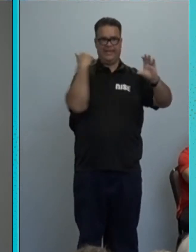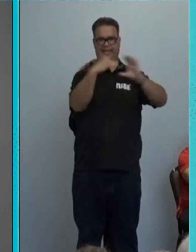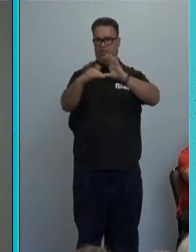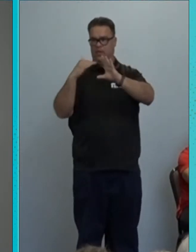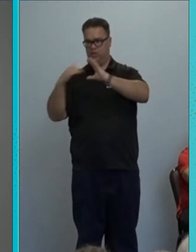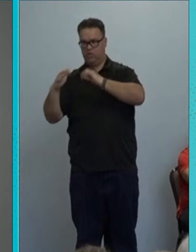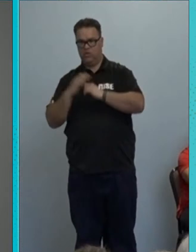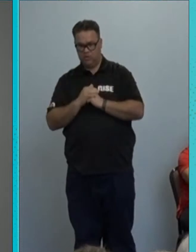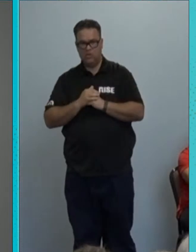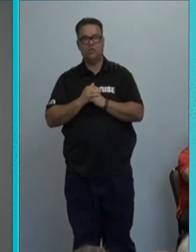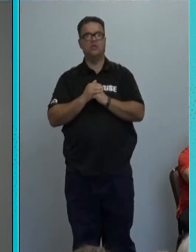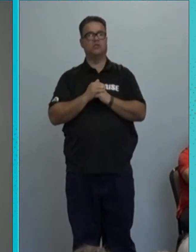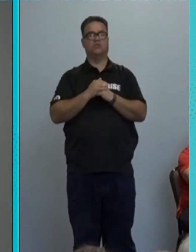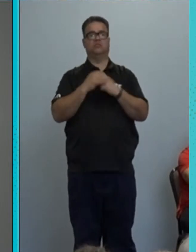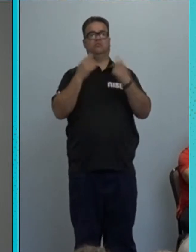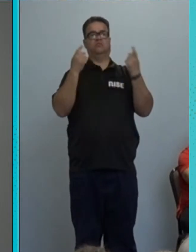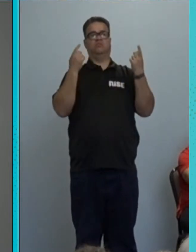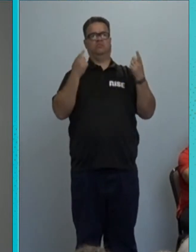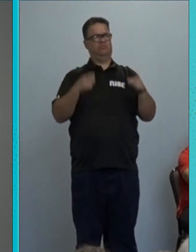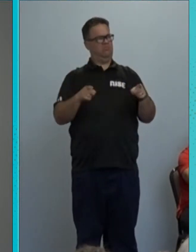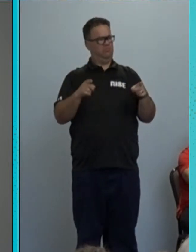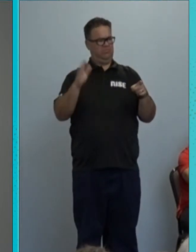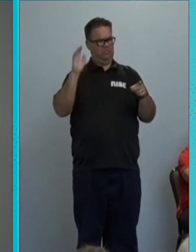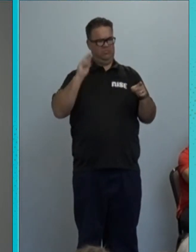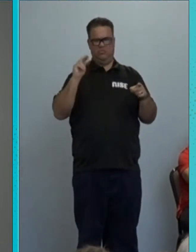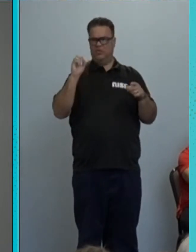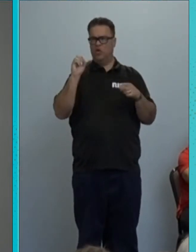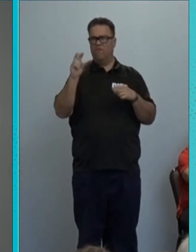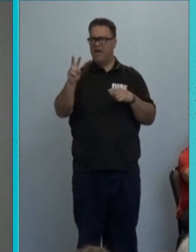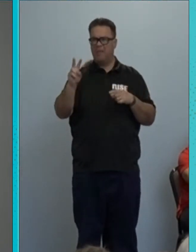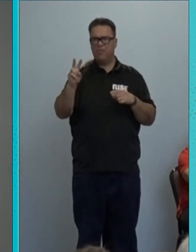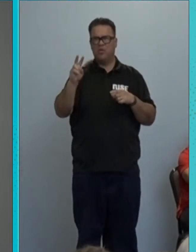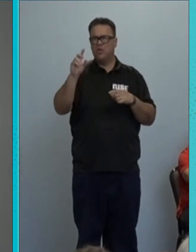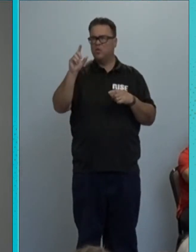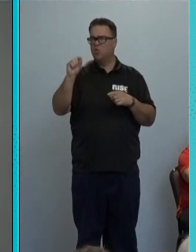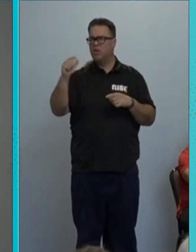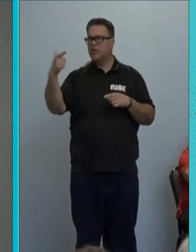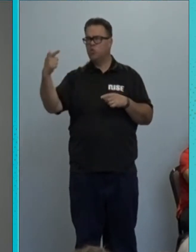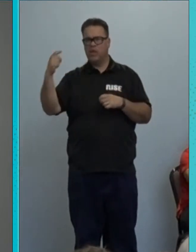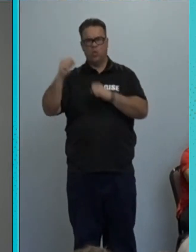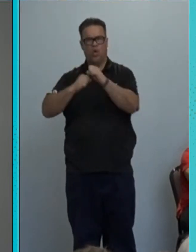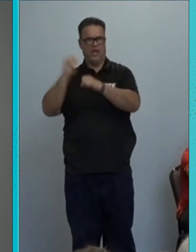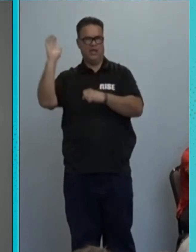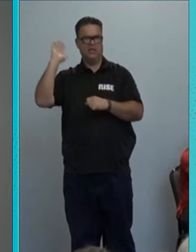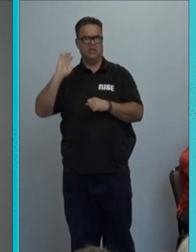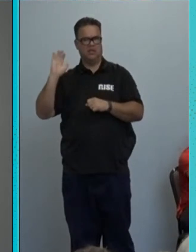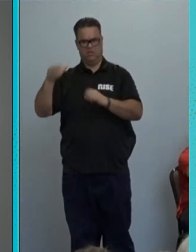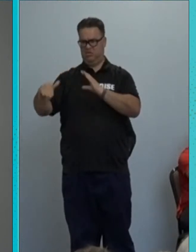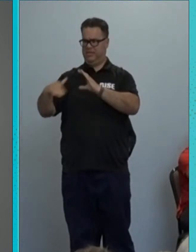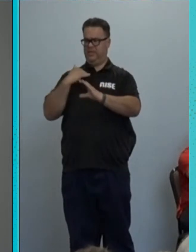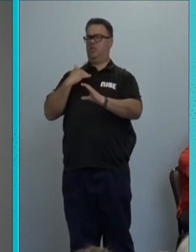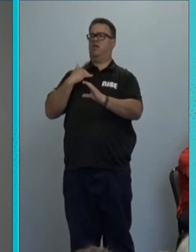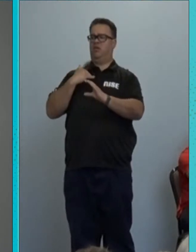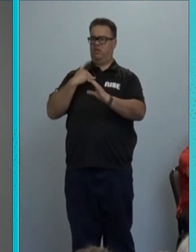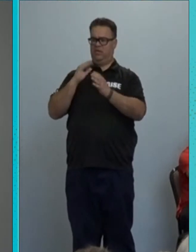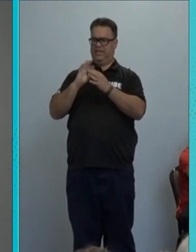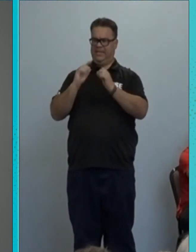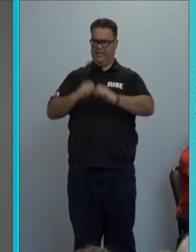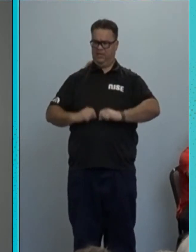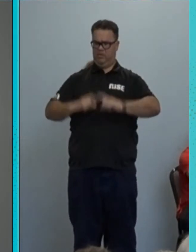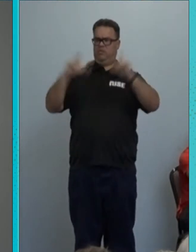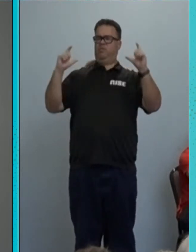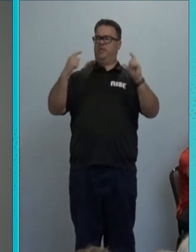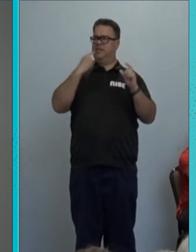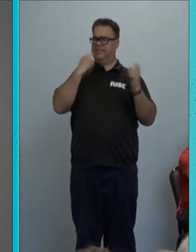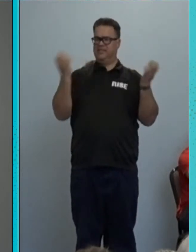and it was in November 2021, and the email